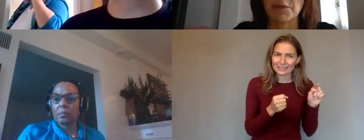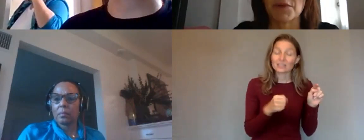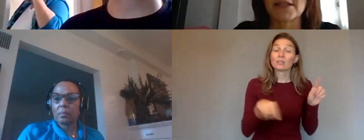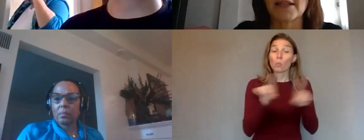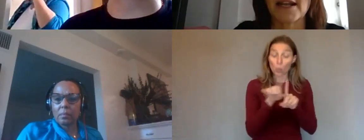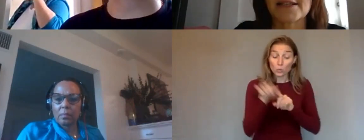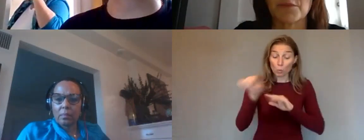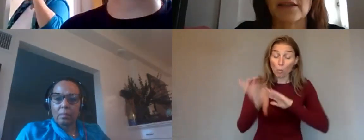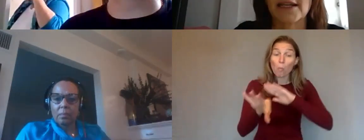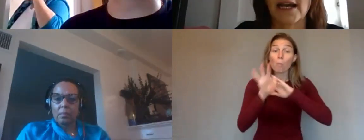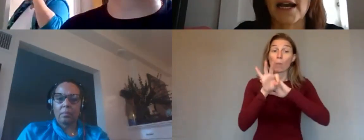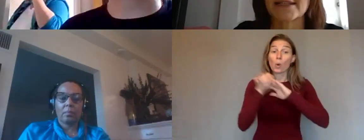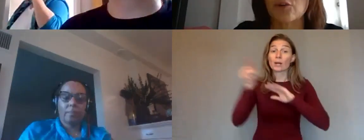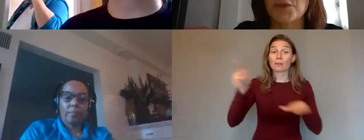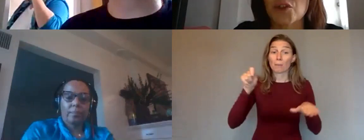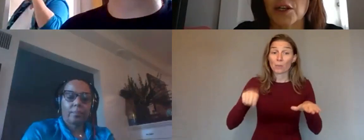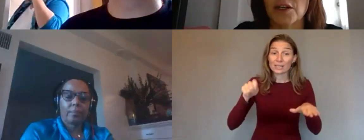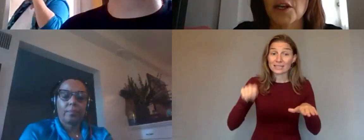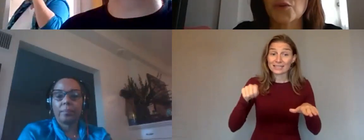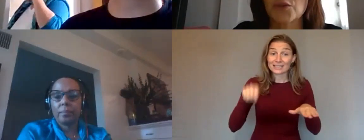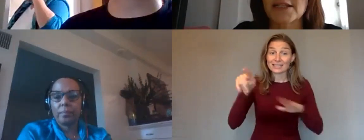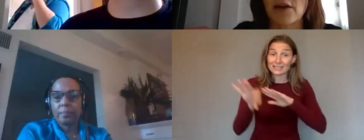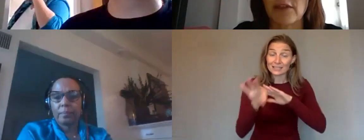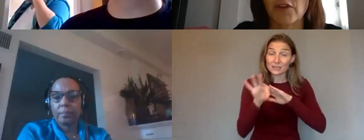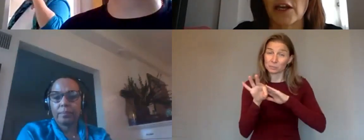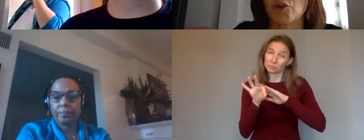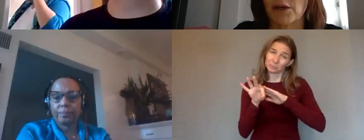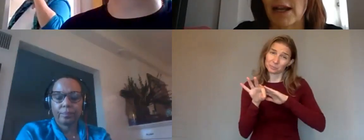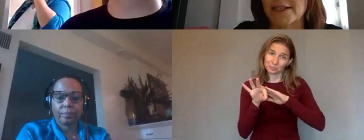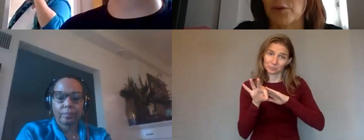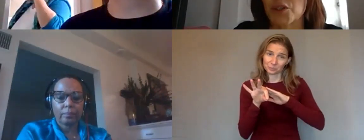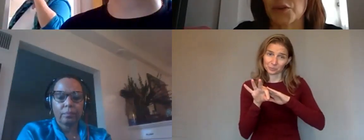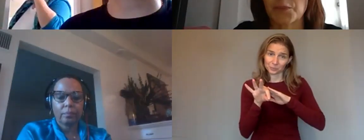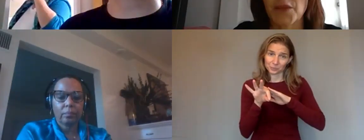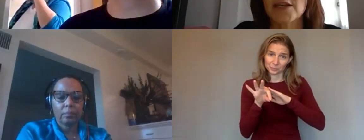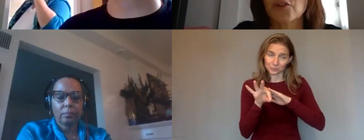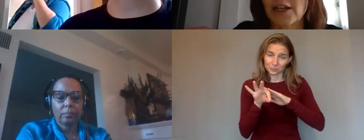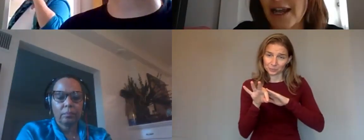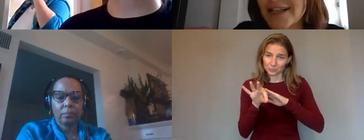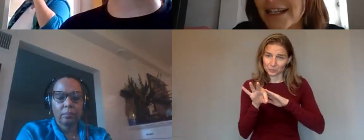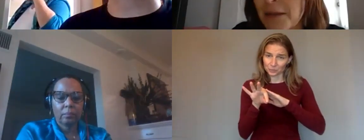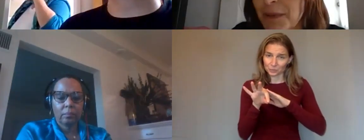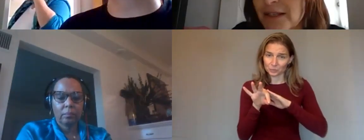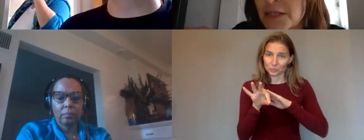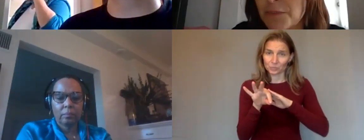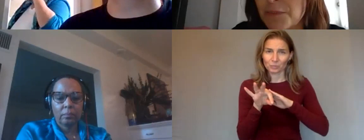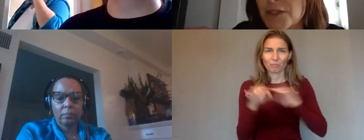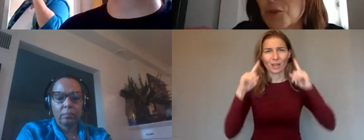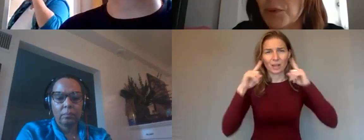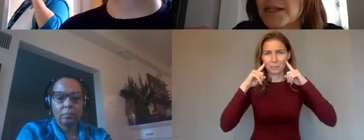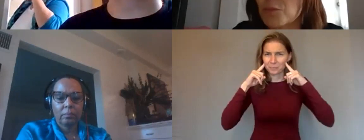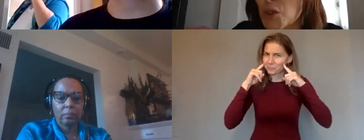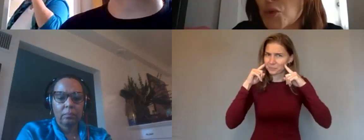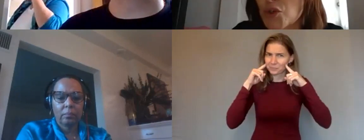appointed by President Nelson Mandela as a commissioner to the Human Rights Commission. Sorry, can I ask again participants